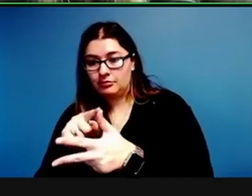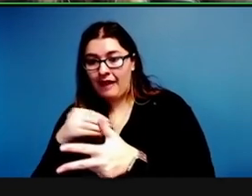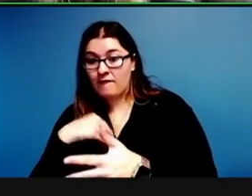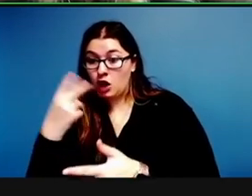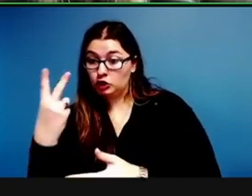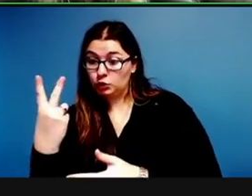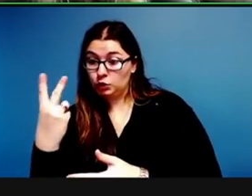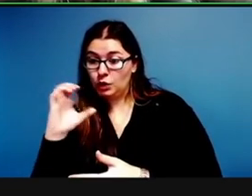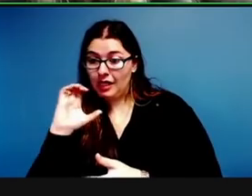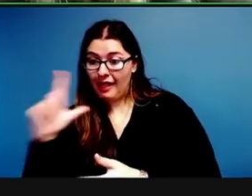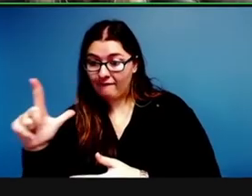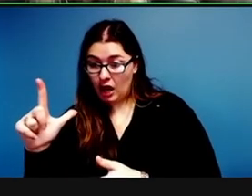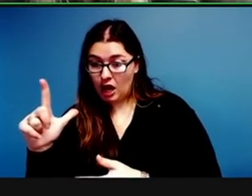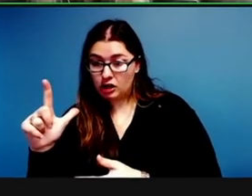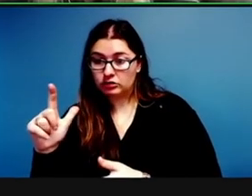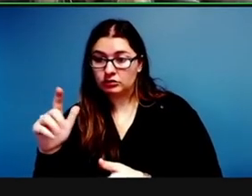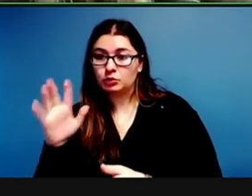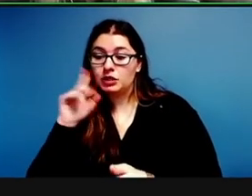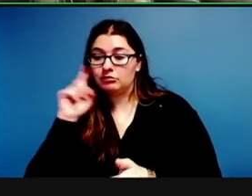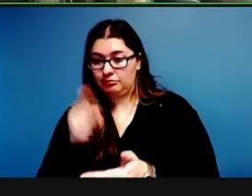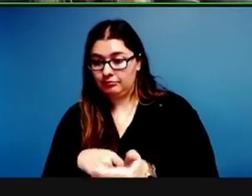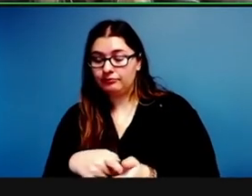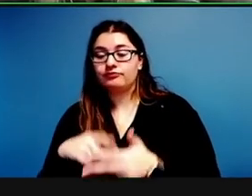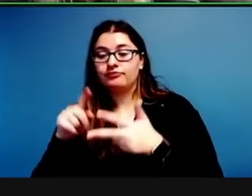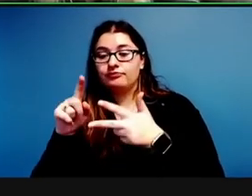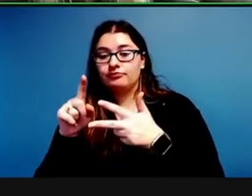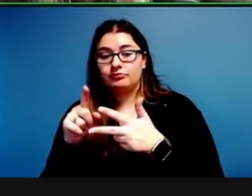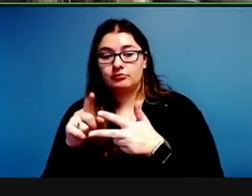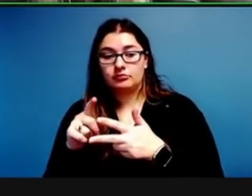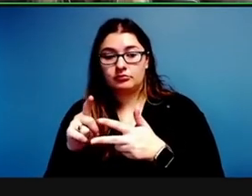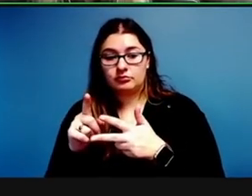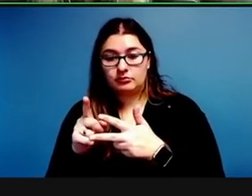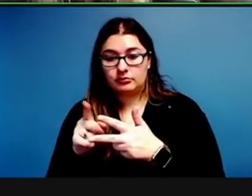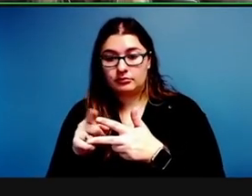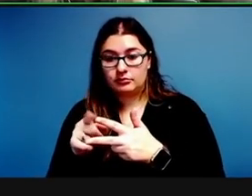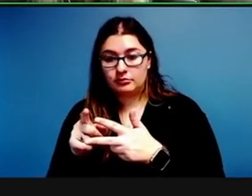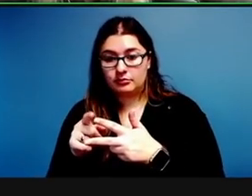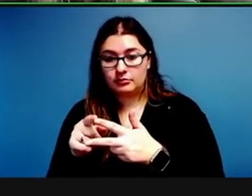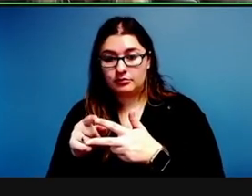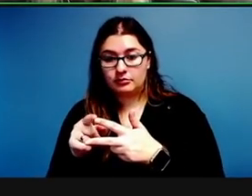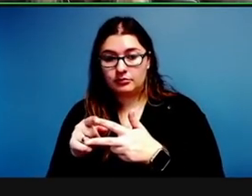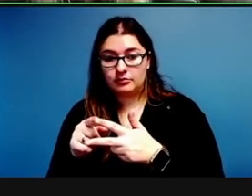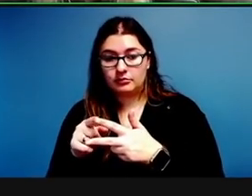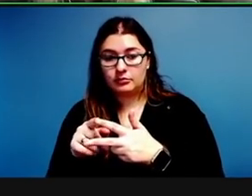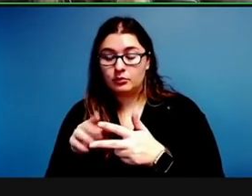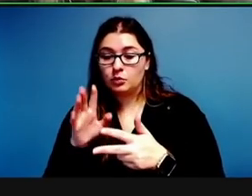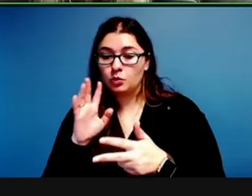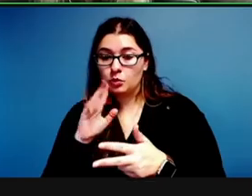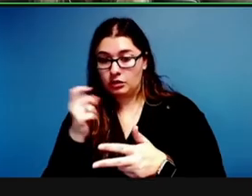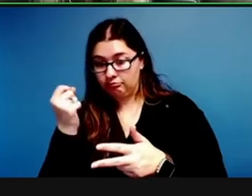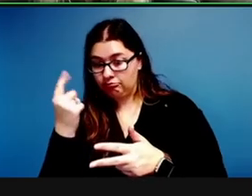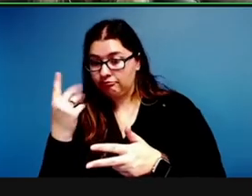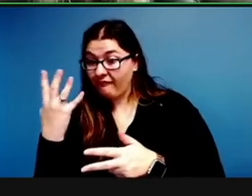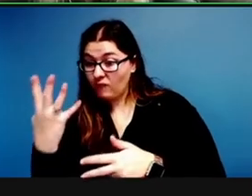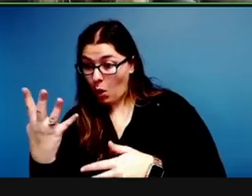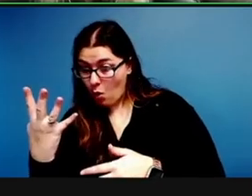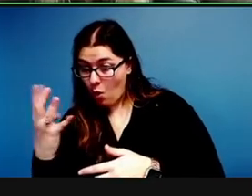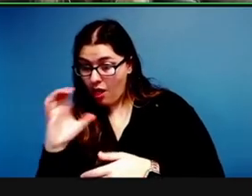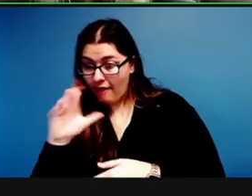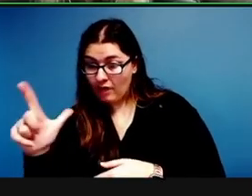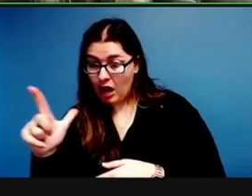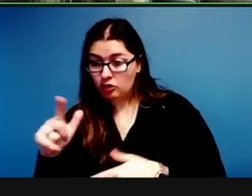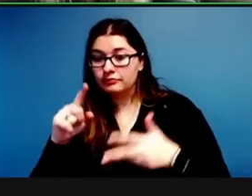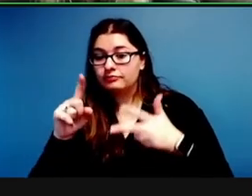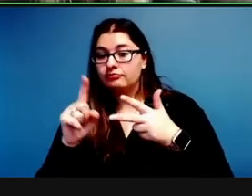classifiers that will be identified. In the second objective, it's 4 classifiers. And then